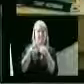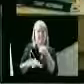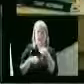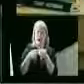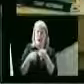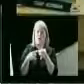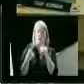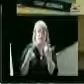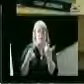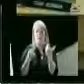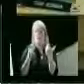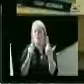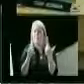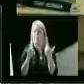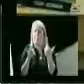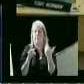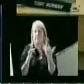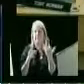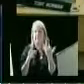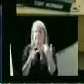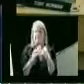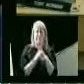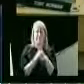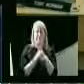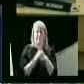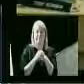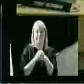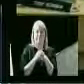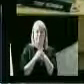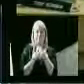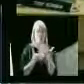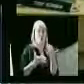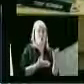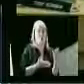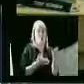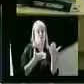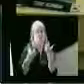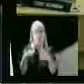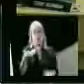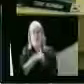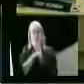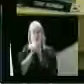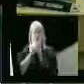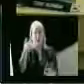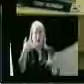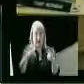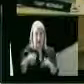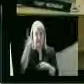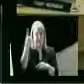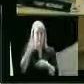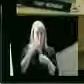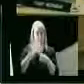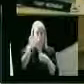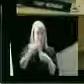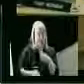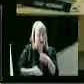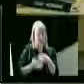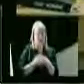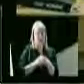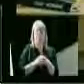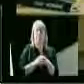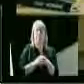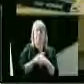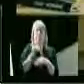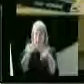where the recommendation by the board has to take place for termination. It does